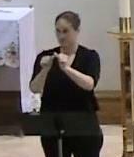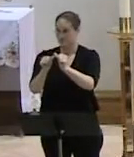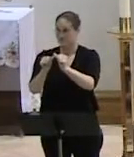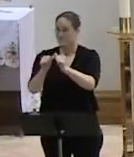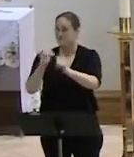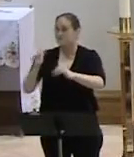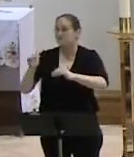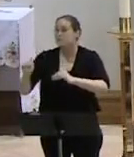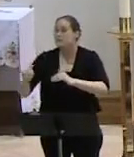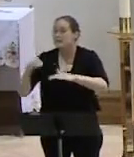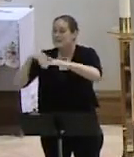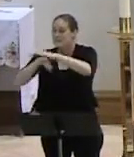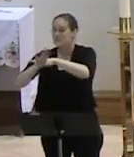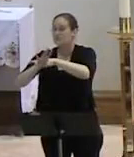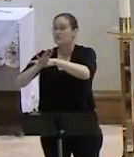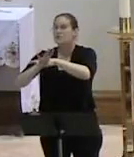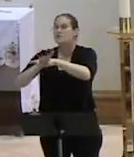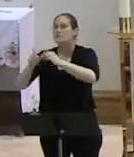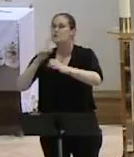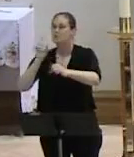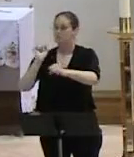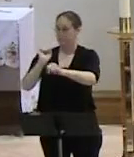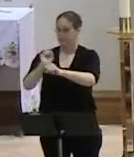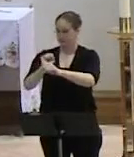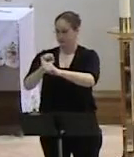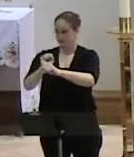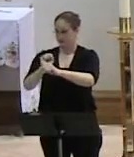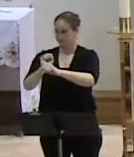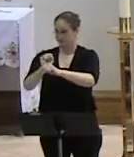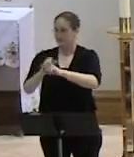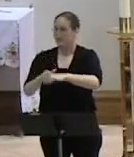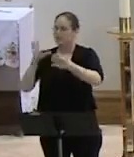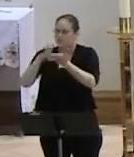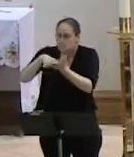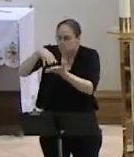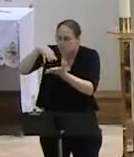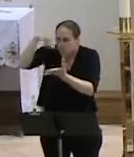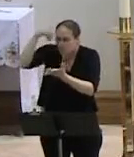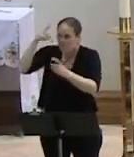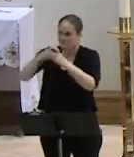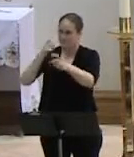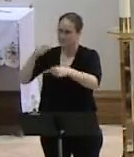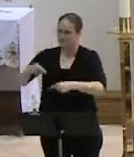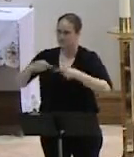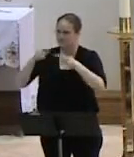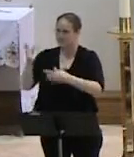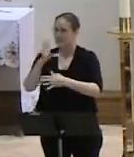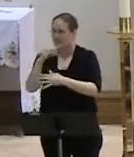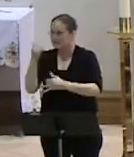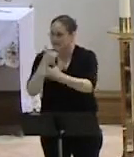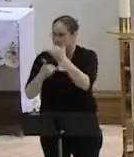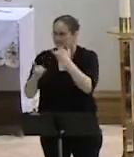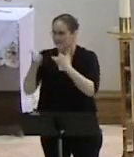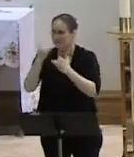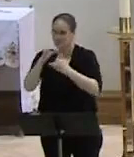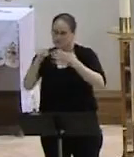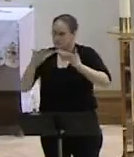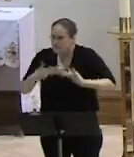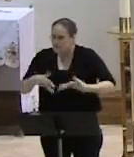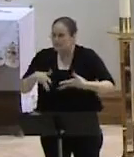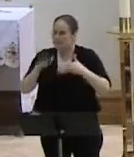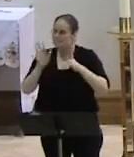get out into the world, that you continue to learn from struggles and mistakes, that you don't give